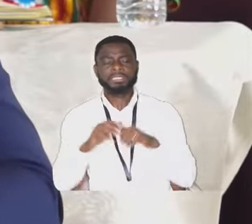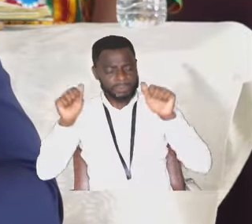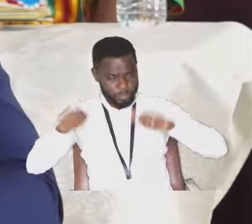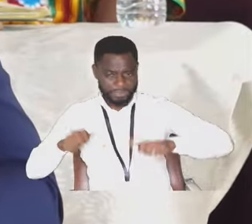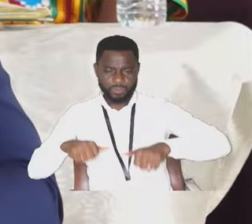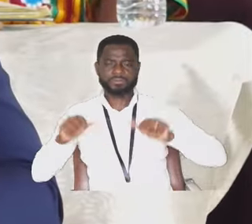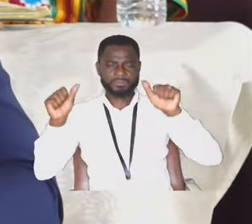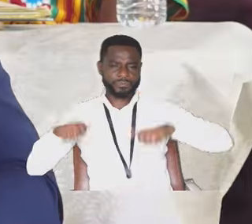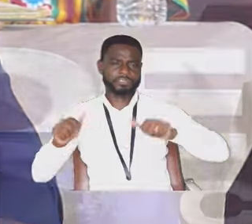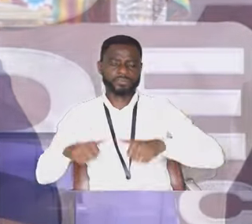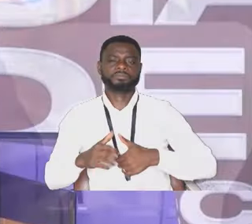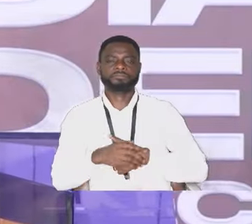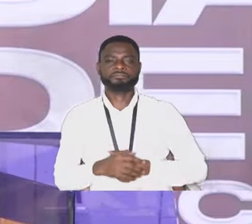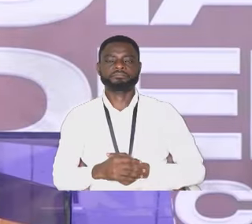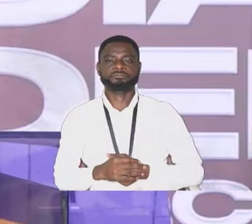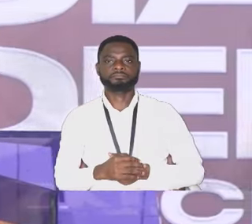possible.